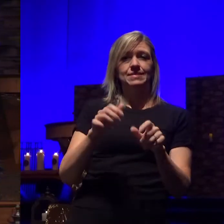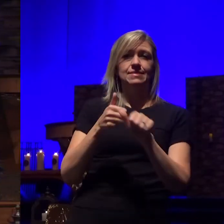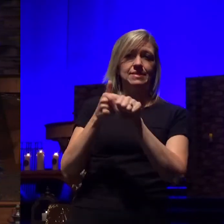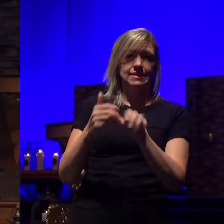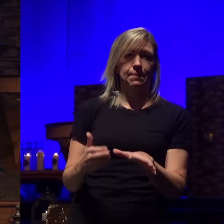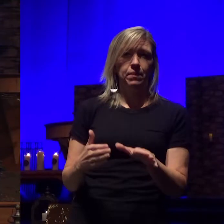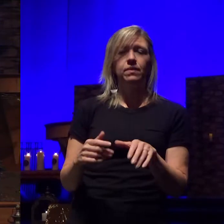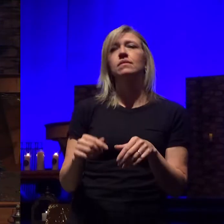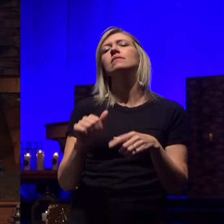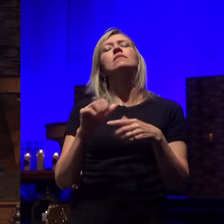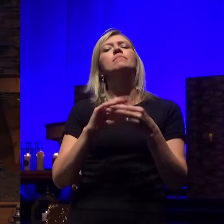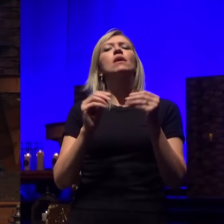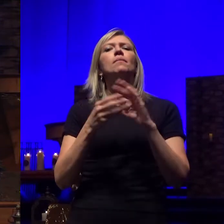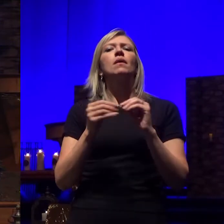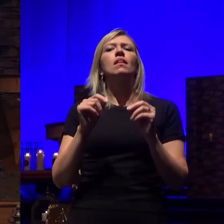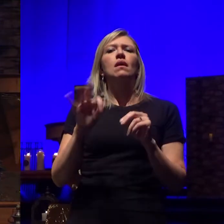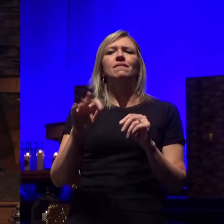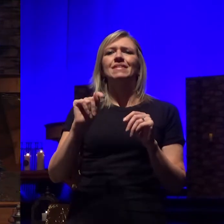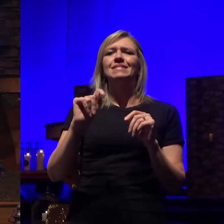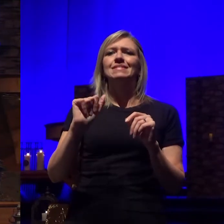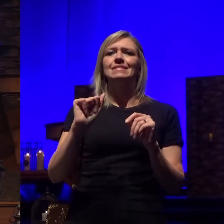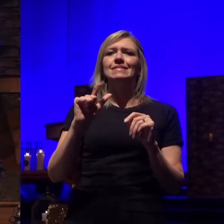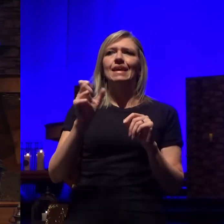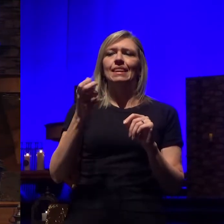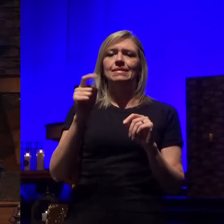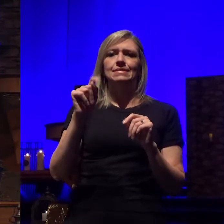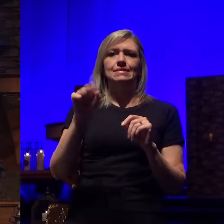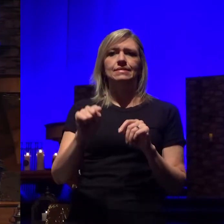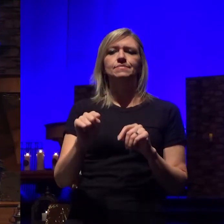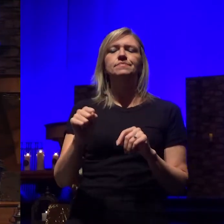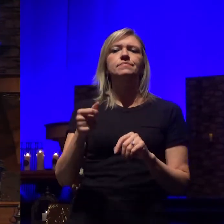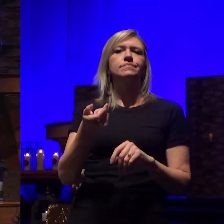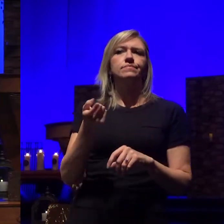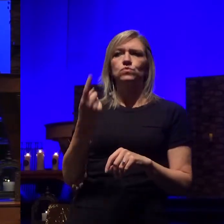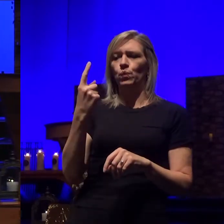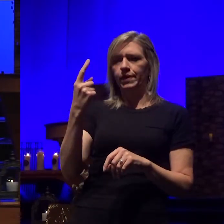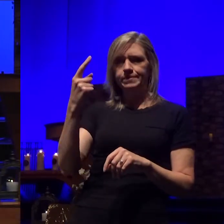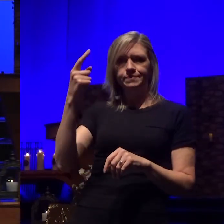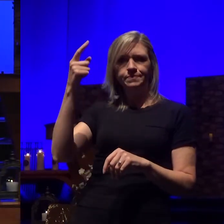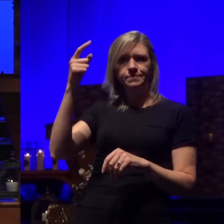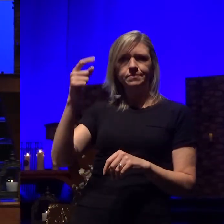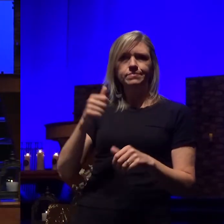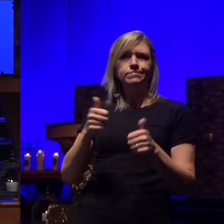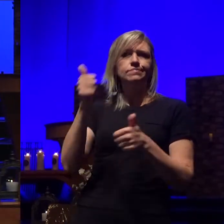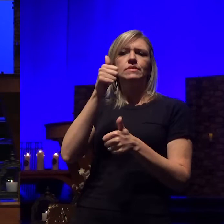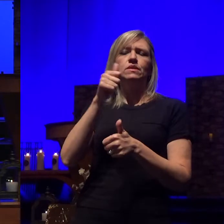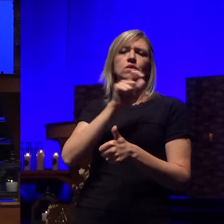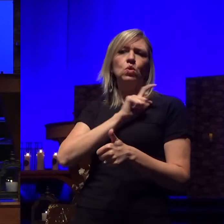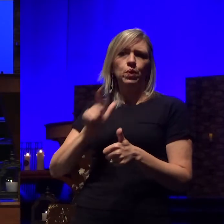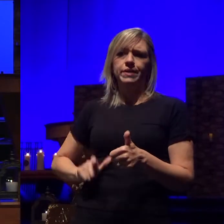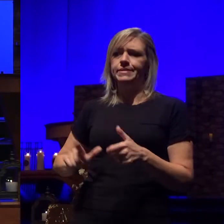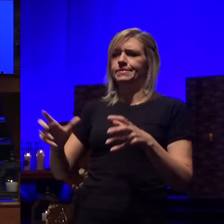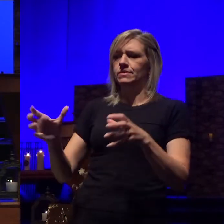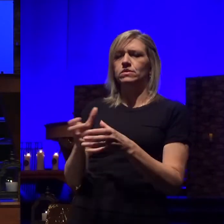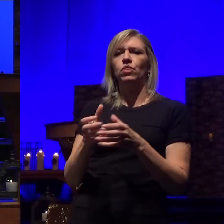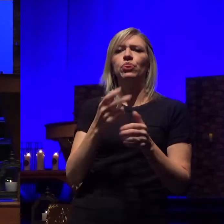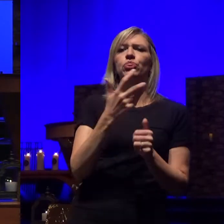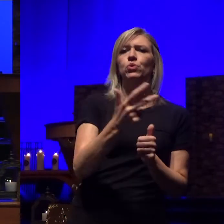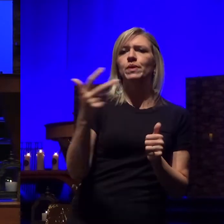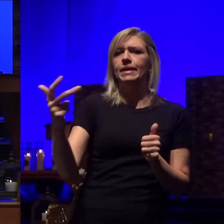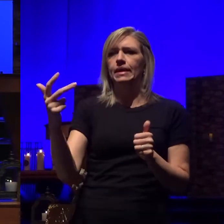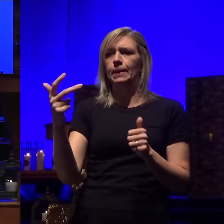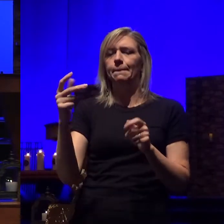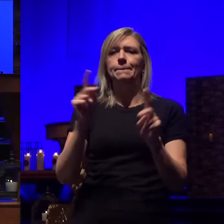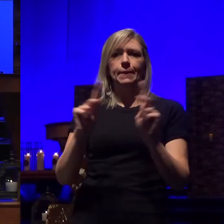of the talents. And it's about a Lord who gathers three people from his kingdom together, and he gives each of